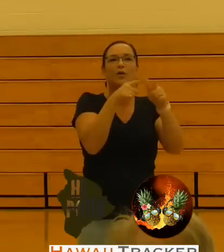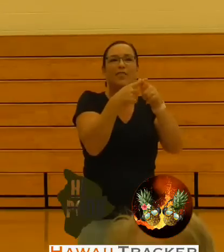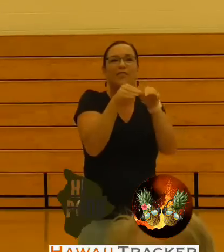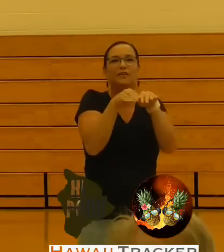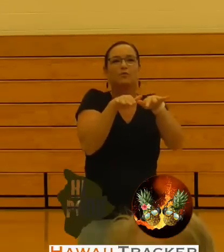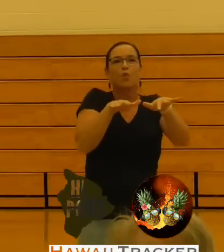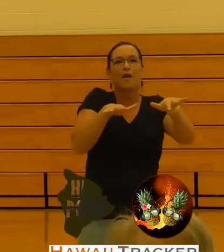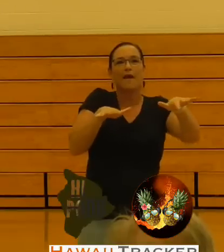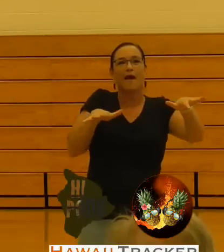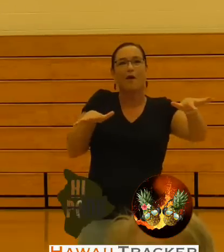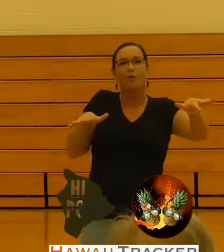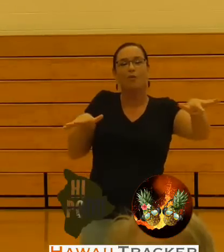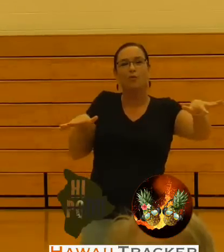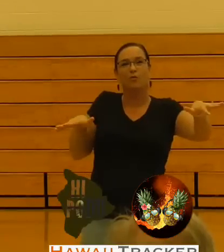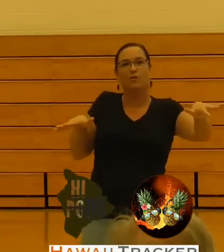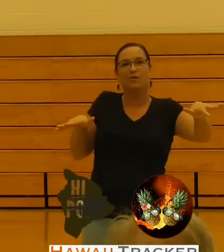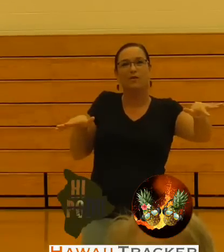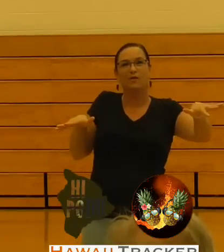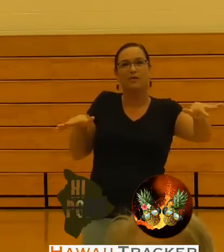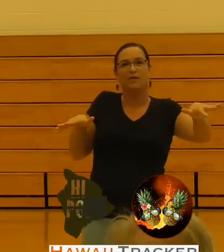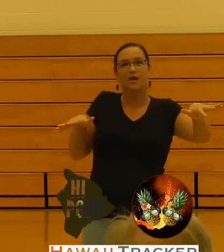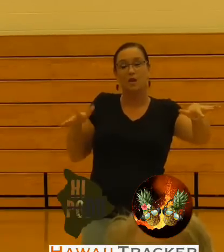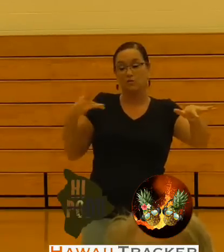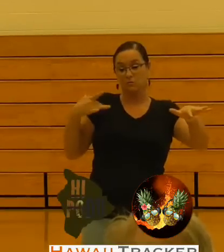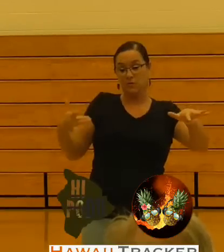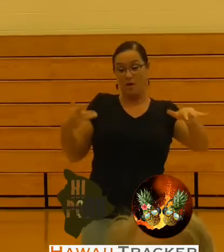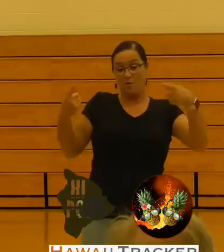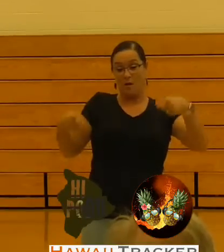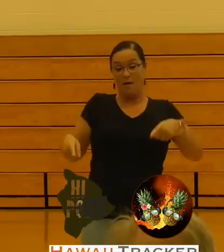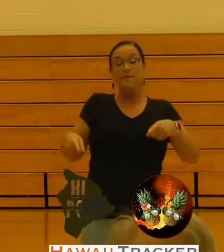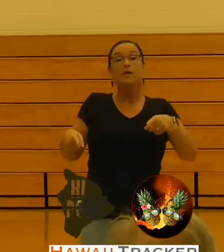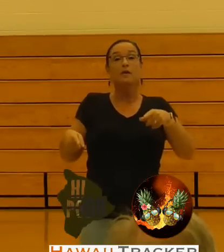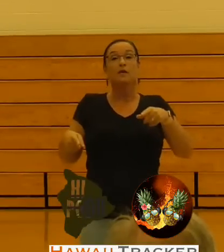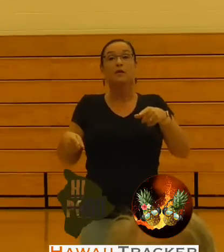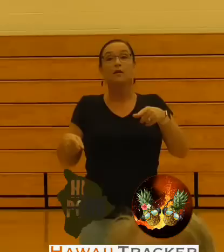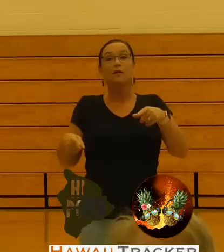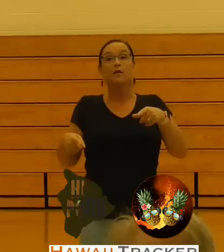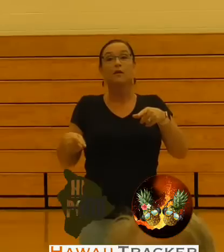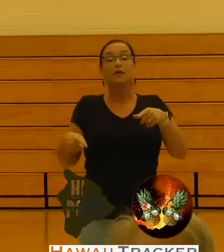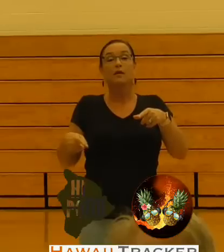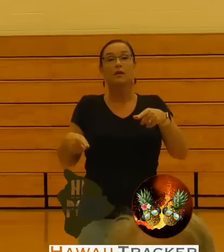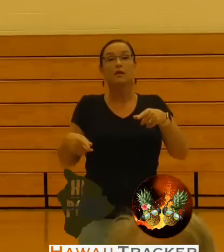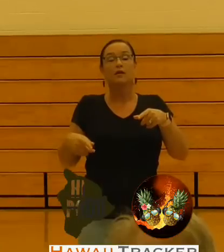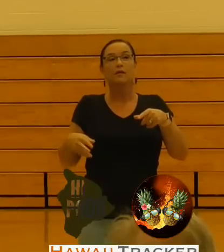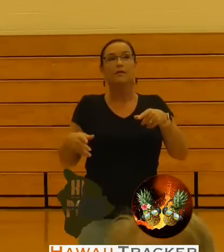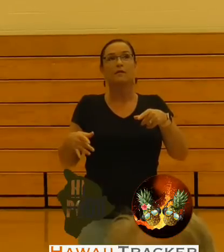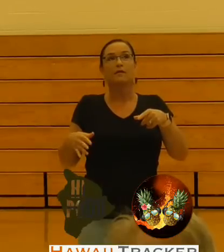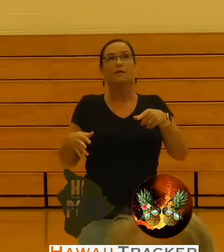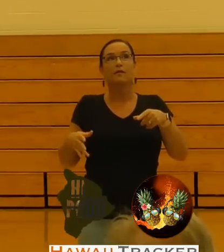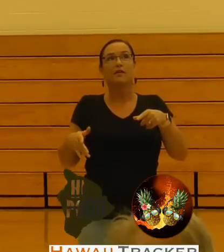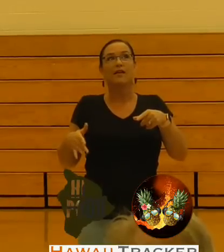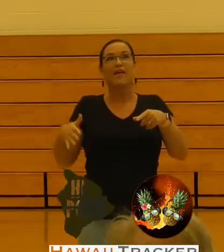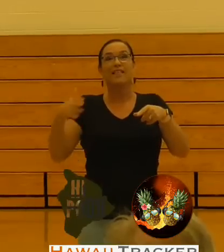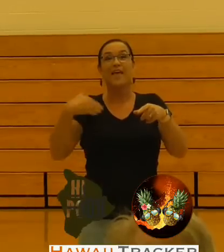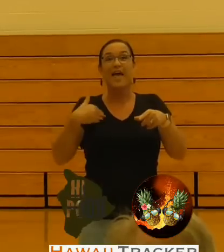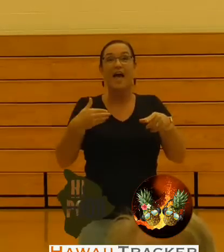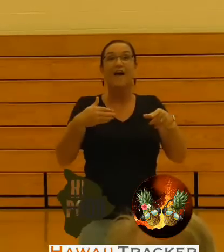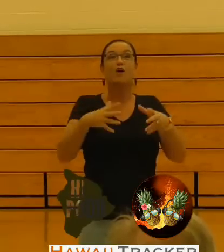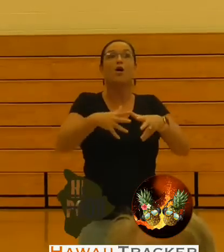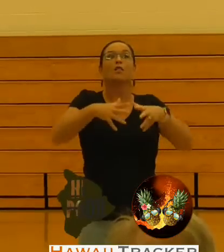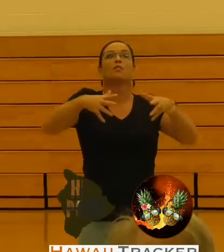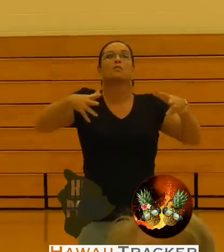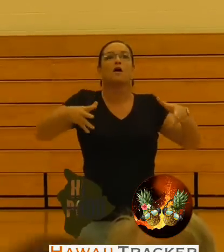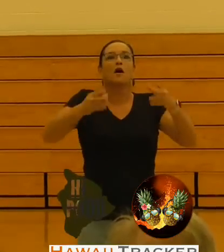spread out. And the tendency then is for, even though there's voluminous lava produced